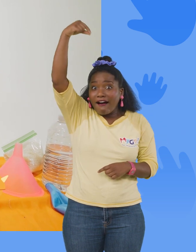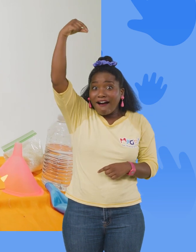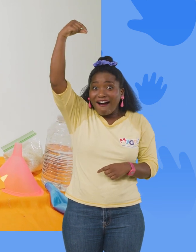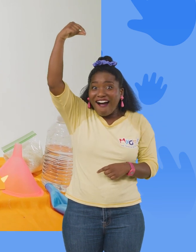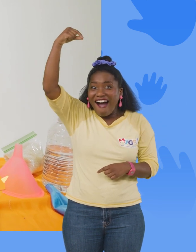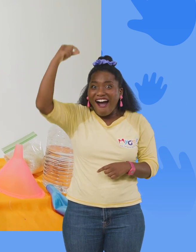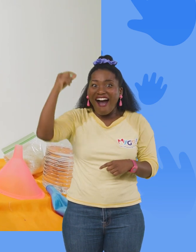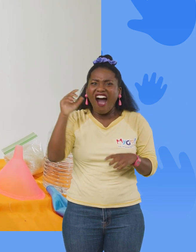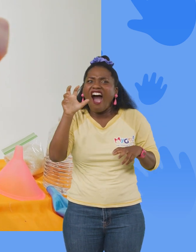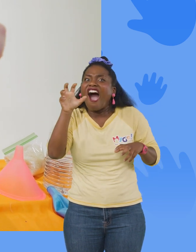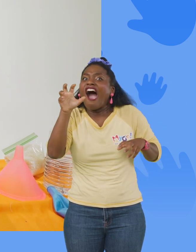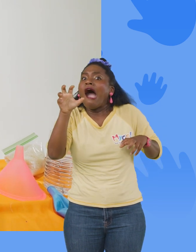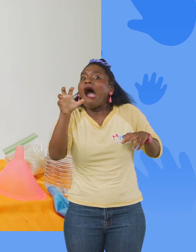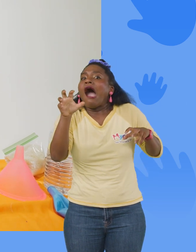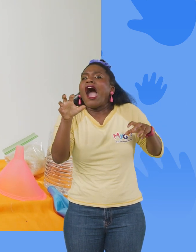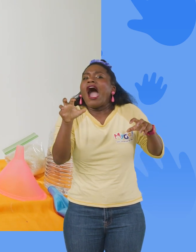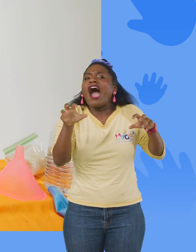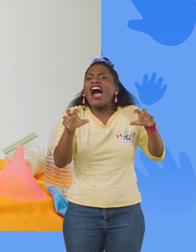Triceratops.